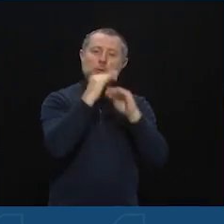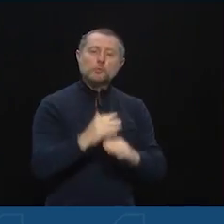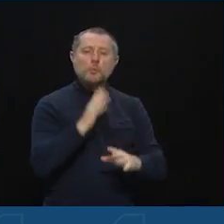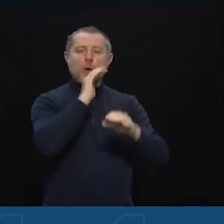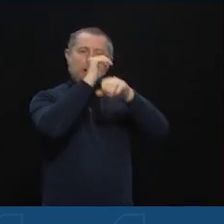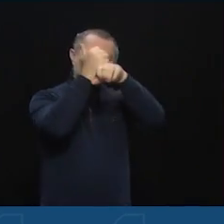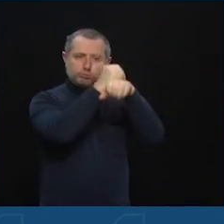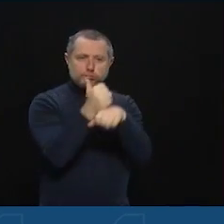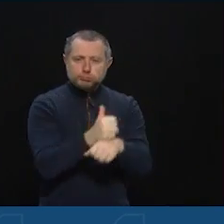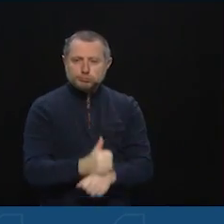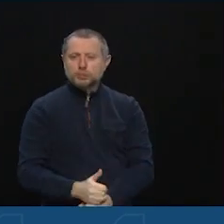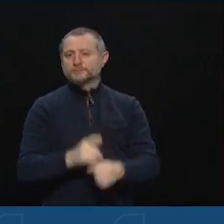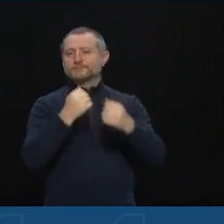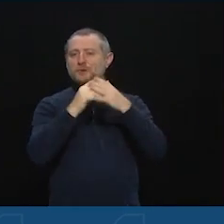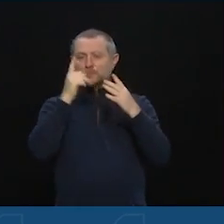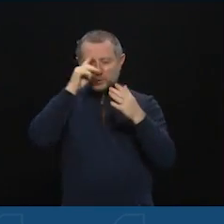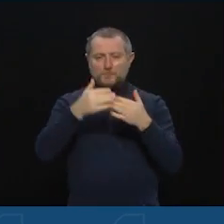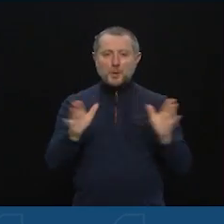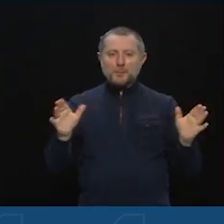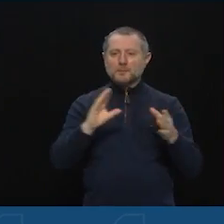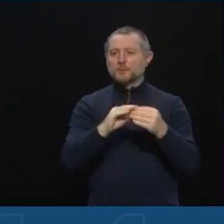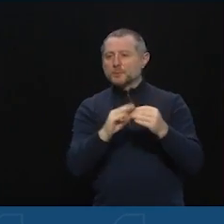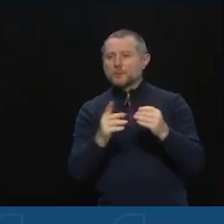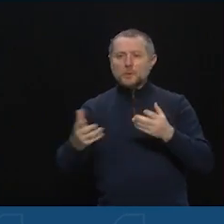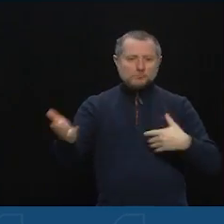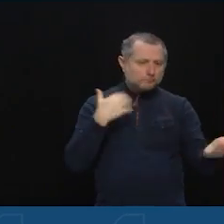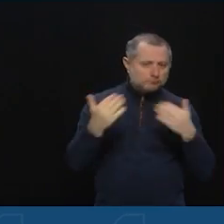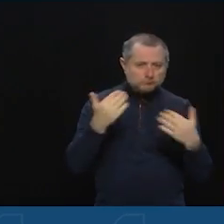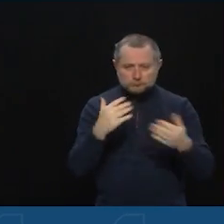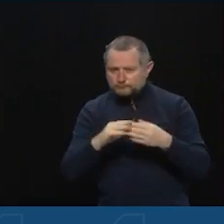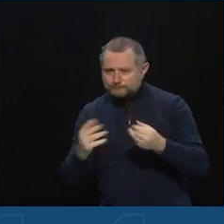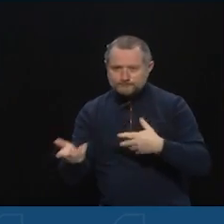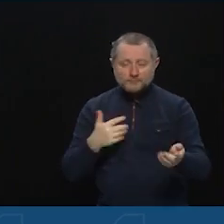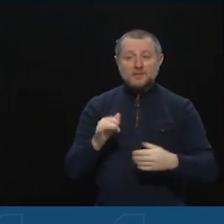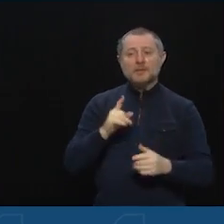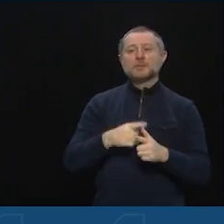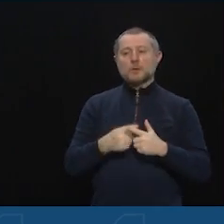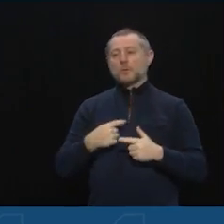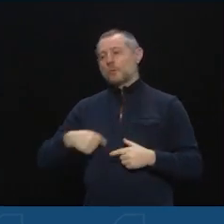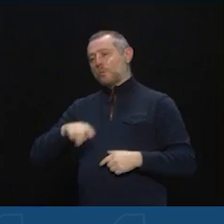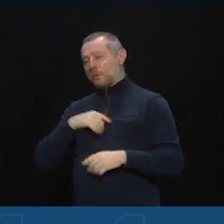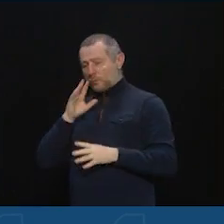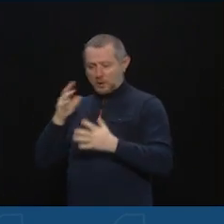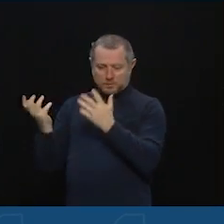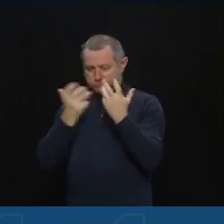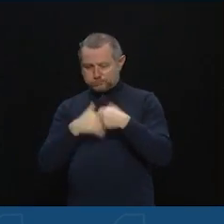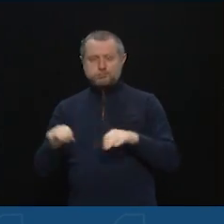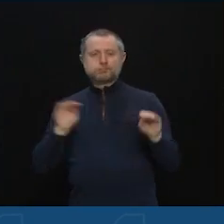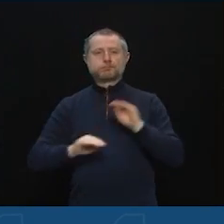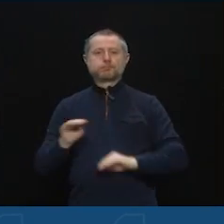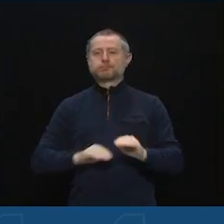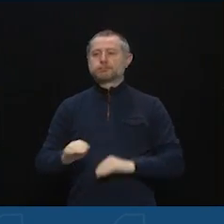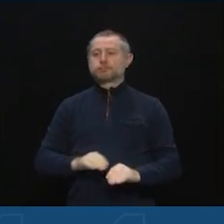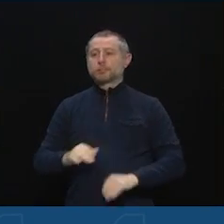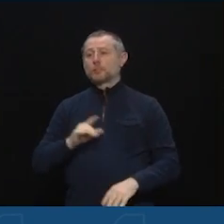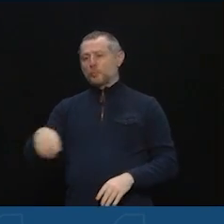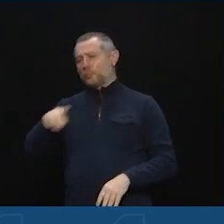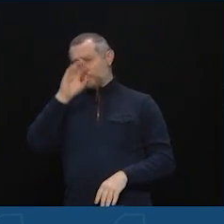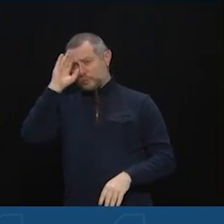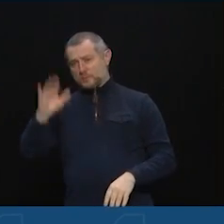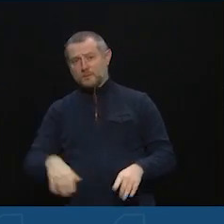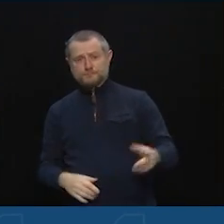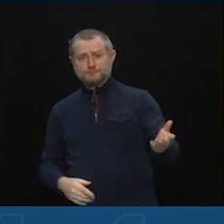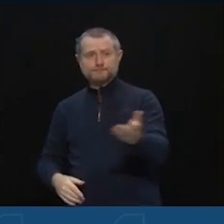out there for public comment. The public will have a chance to weigh in on that, and then we'll take it from there. But as everyone knows, as we did with